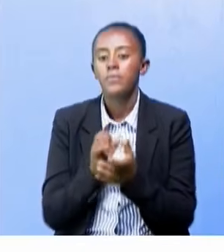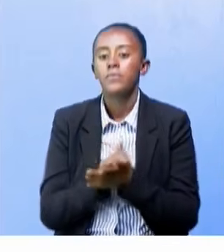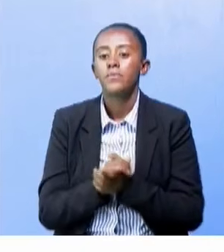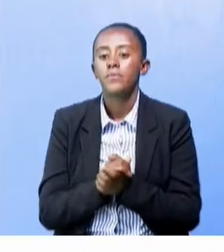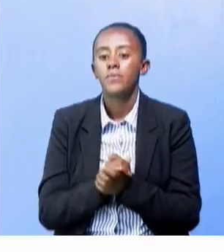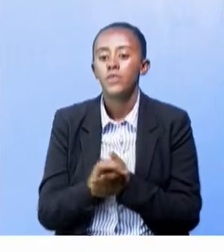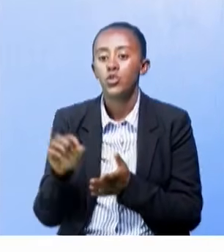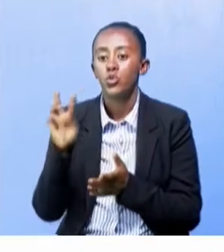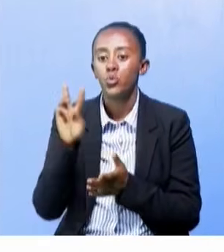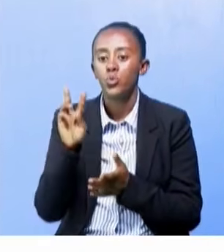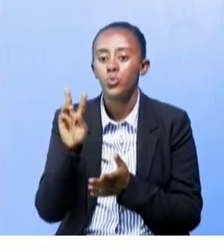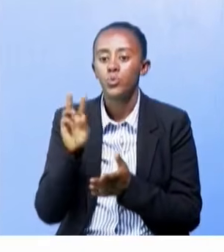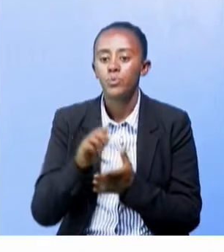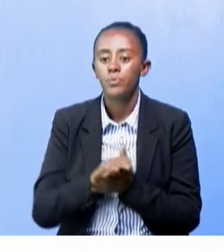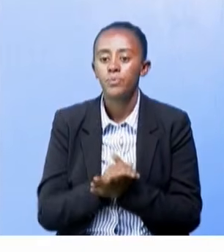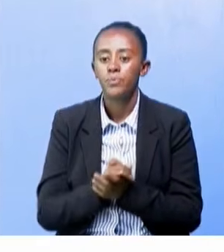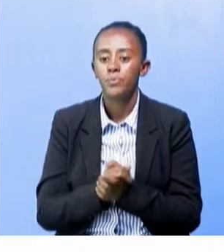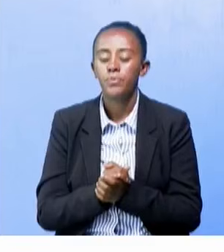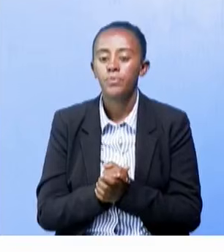2.